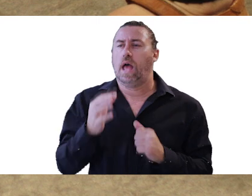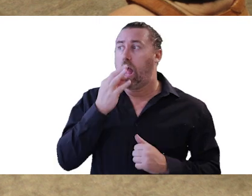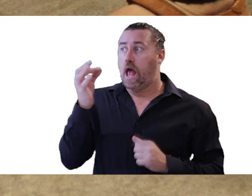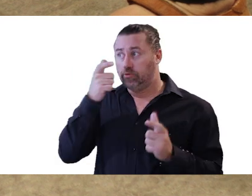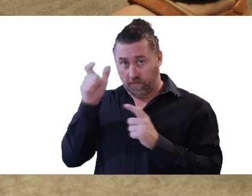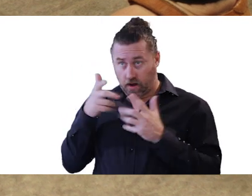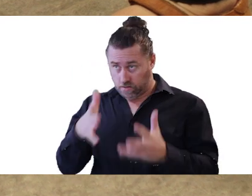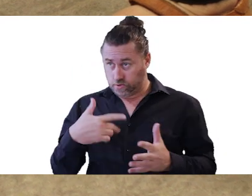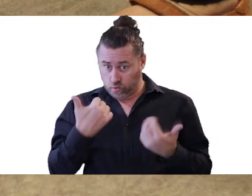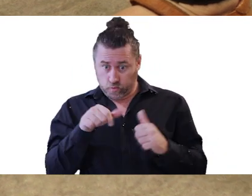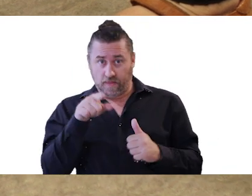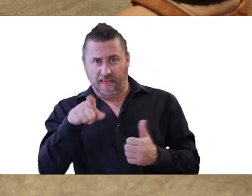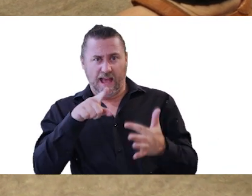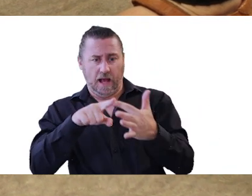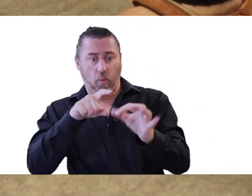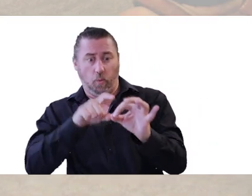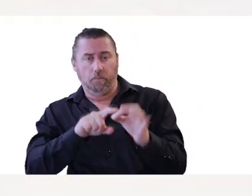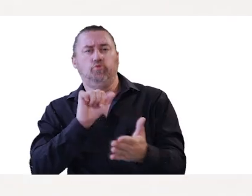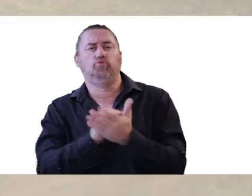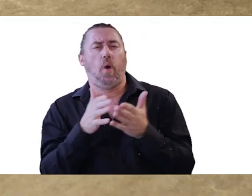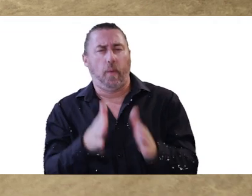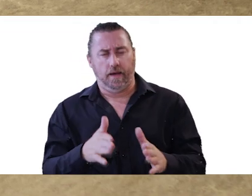use it and how to use it properly.